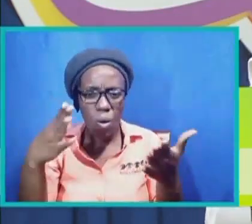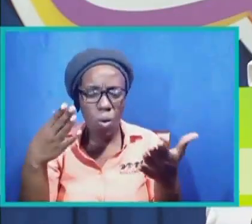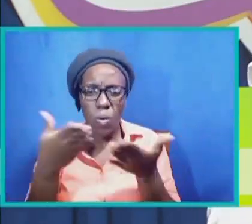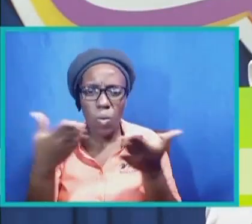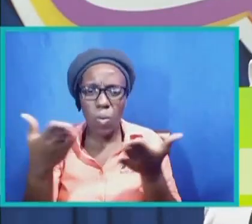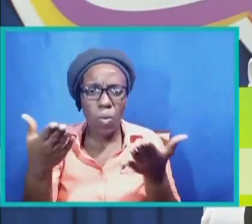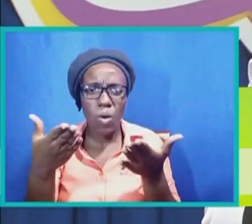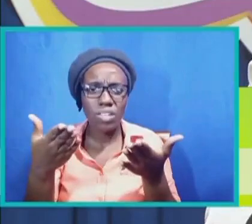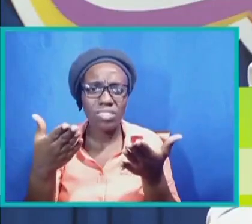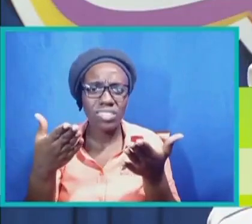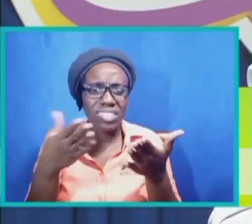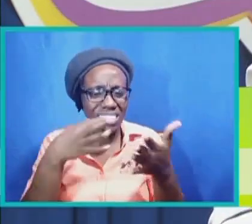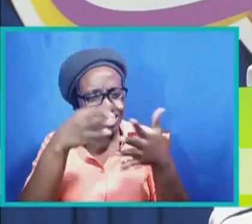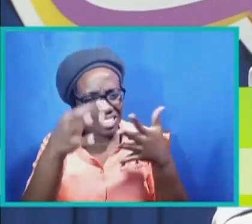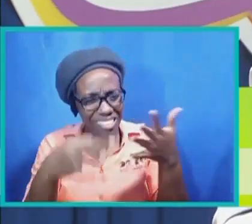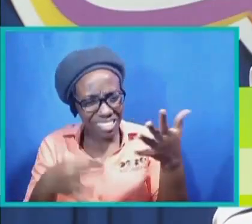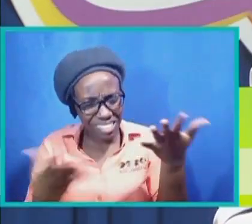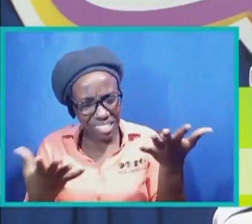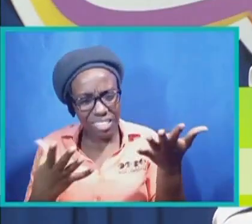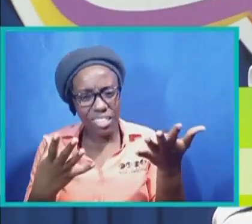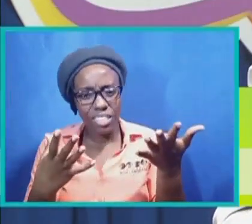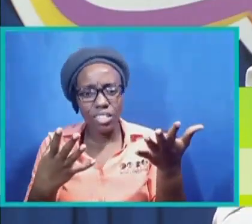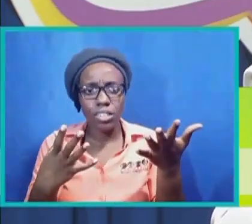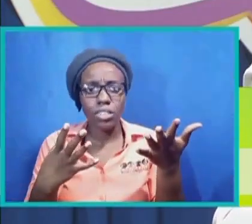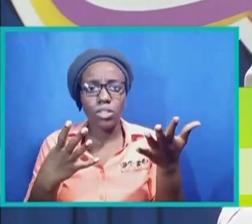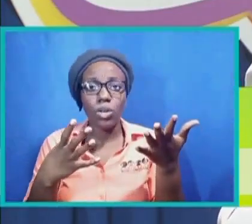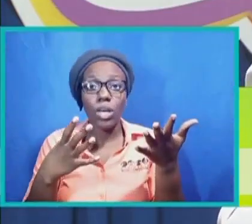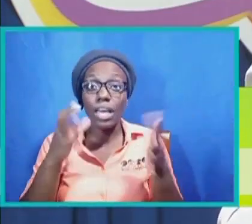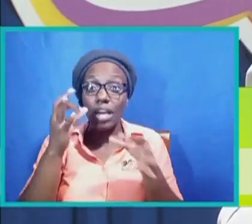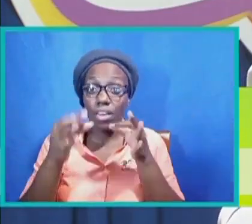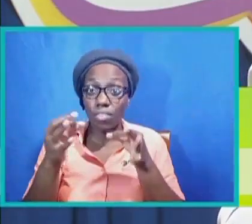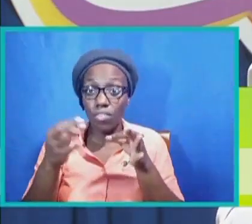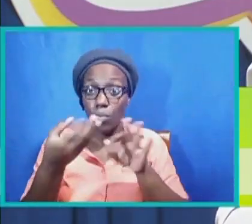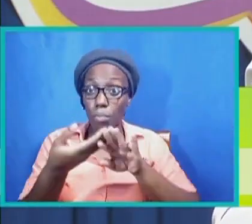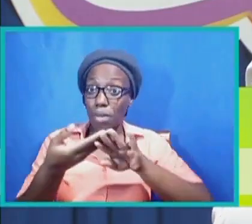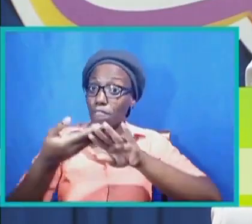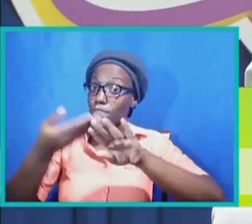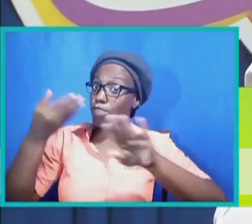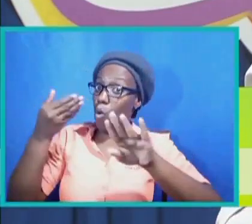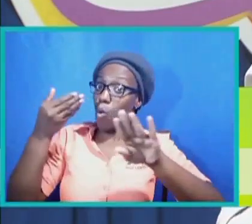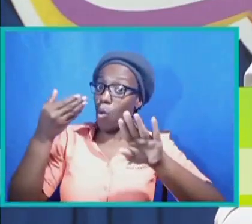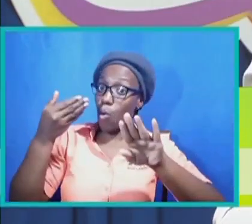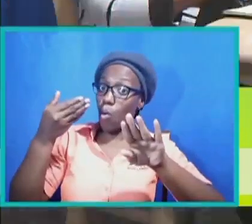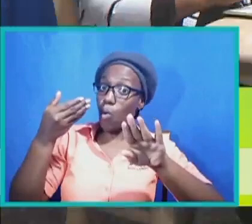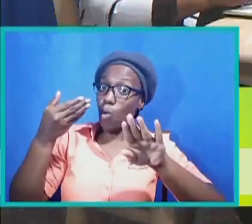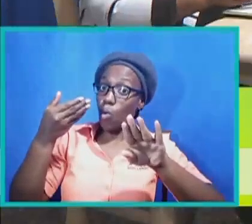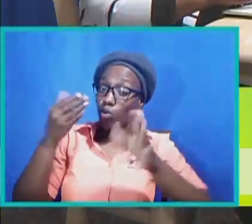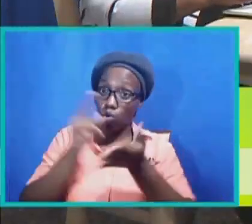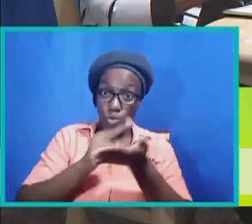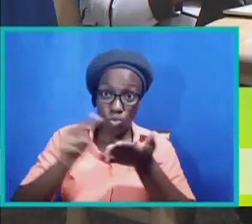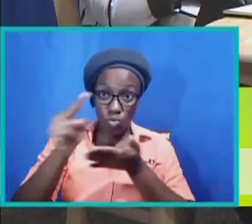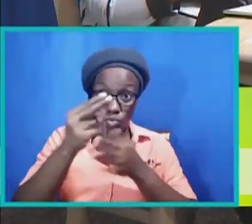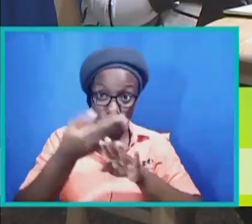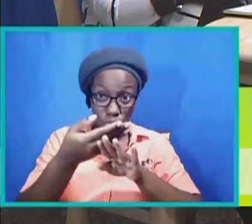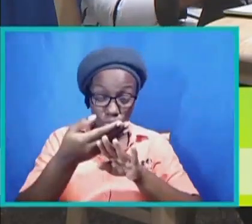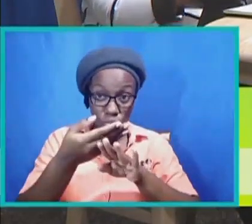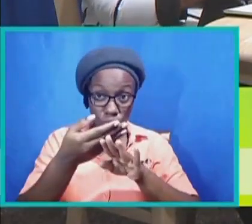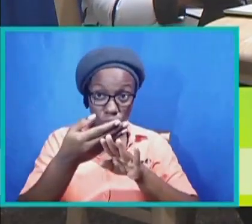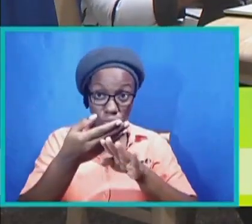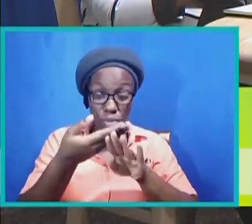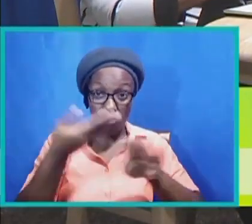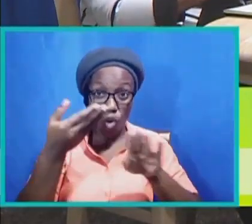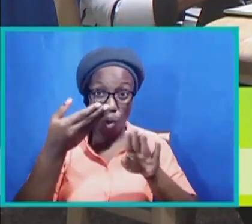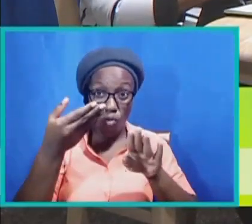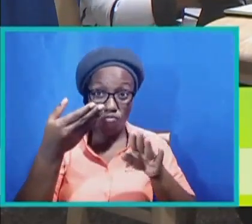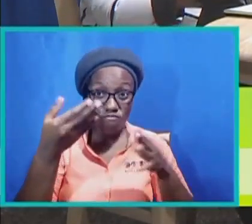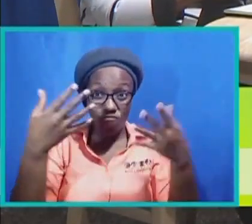want them to go into the classroom and then have to find that out. But that would require a national position that we want to